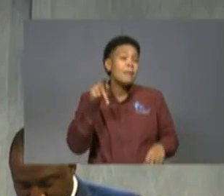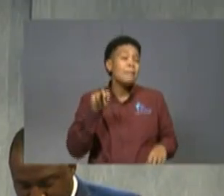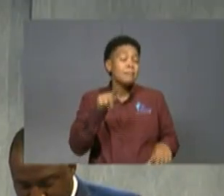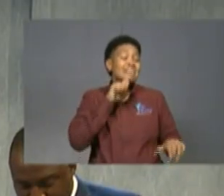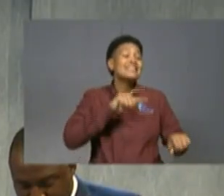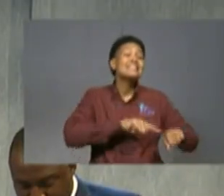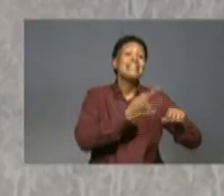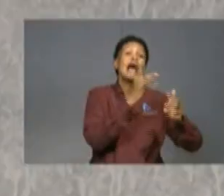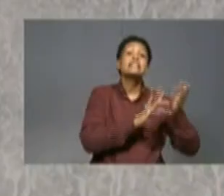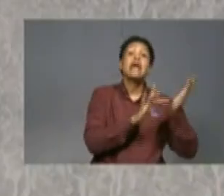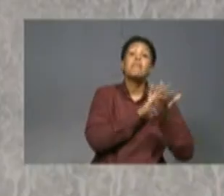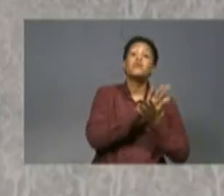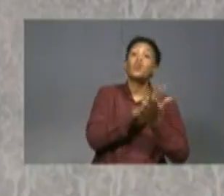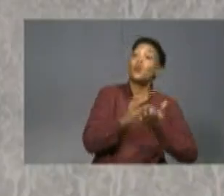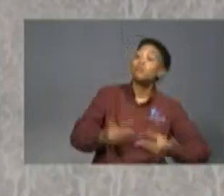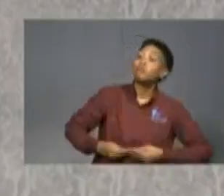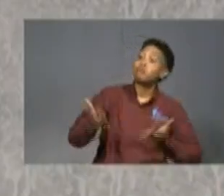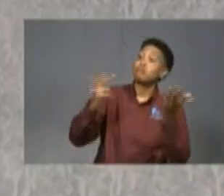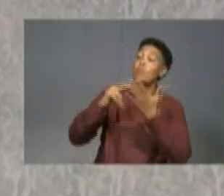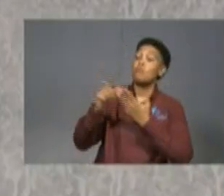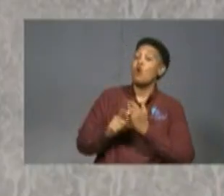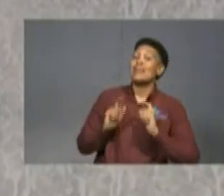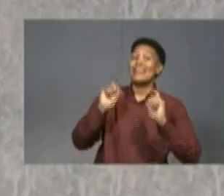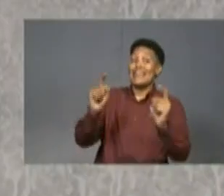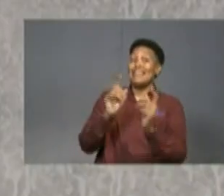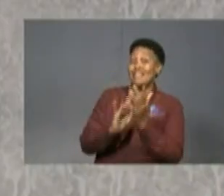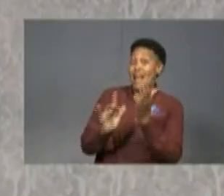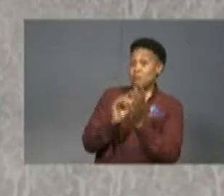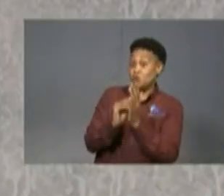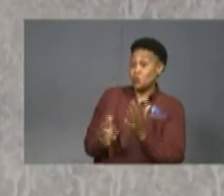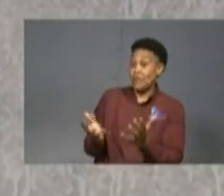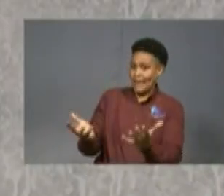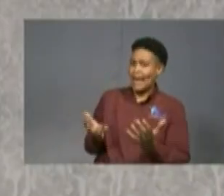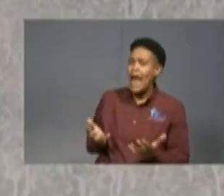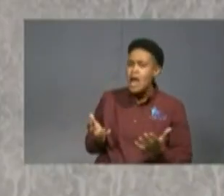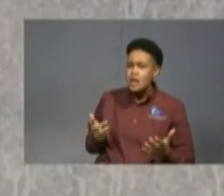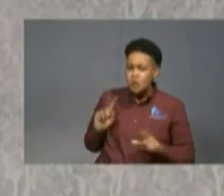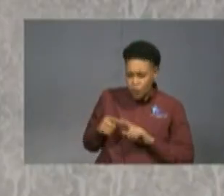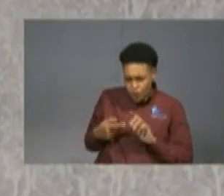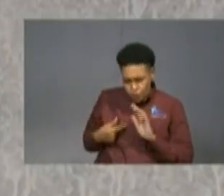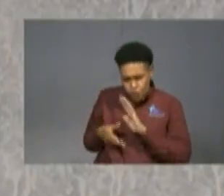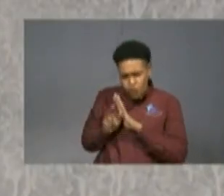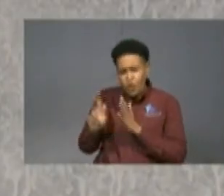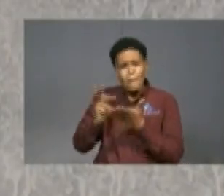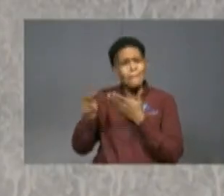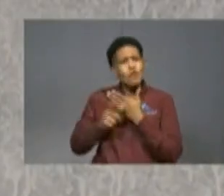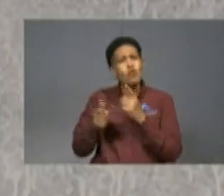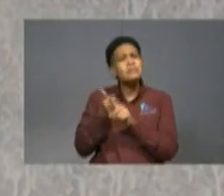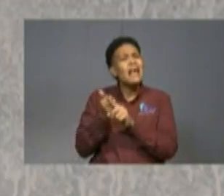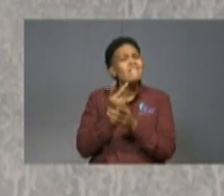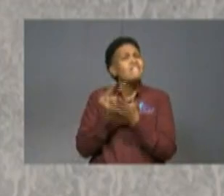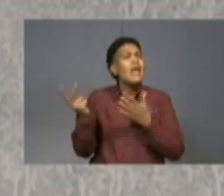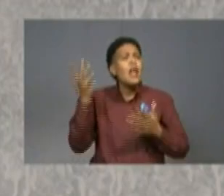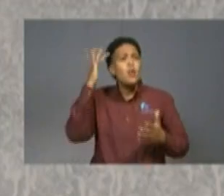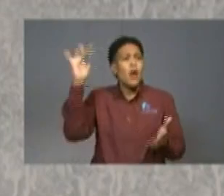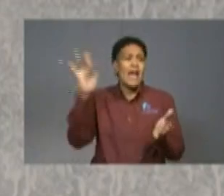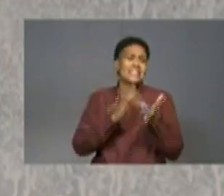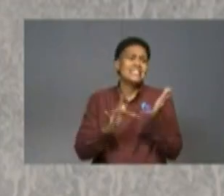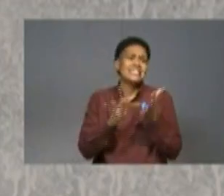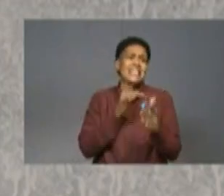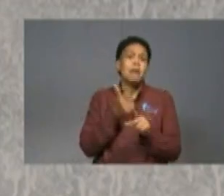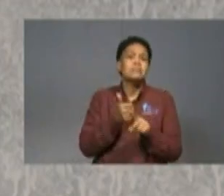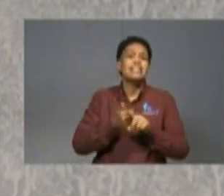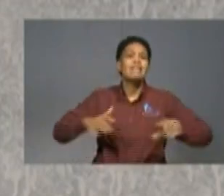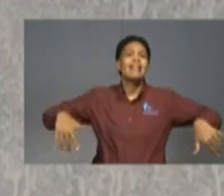a tablets in schools program. They gave tablets to the students, and when we did the review, the program failed because these tablets were not being